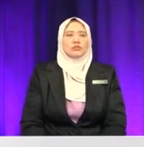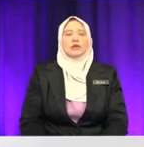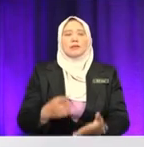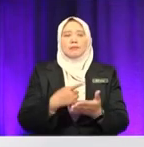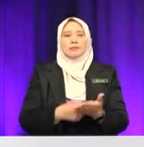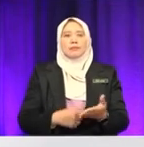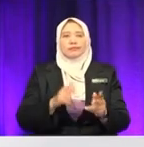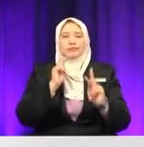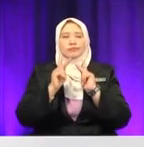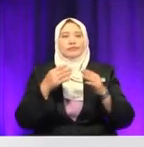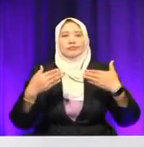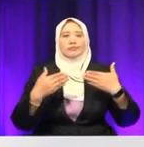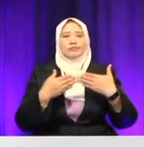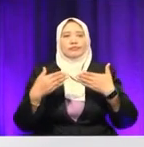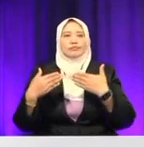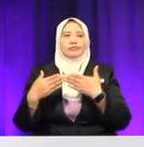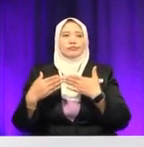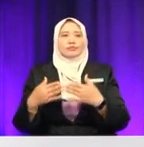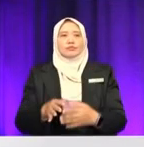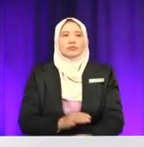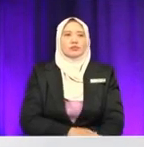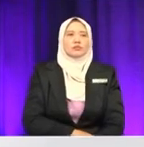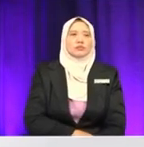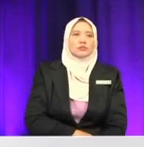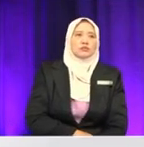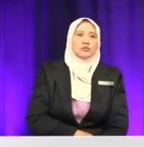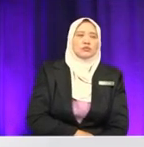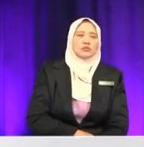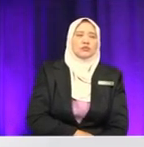be his choice? Over to you, Ideal.